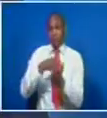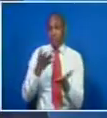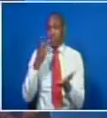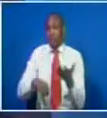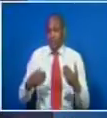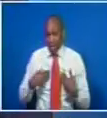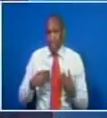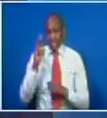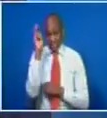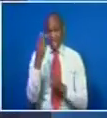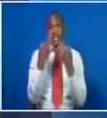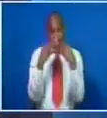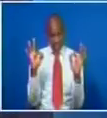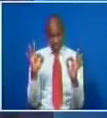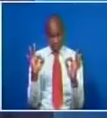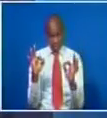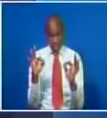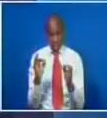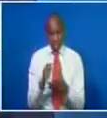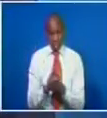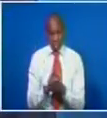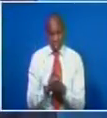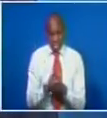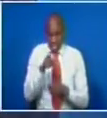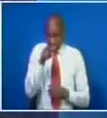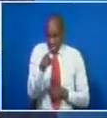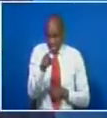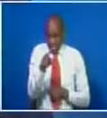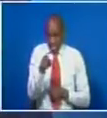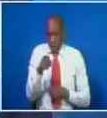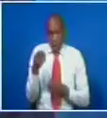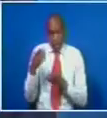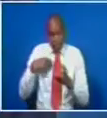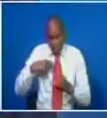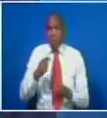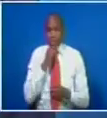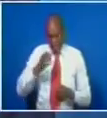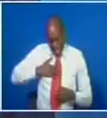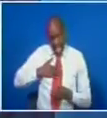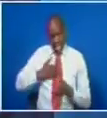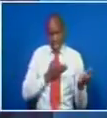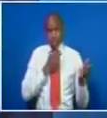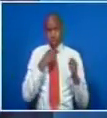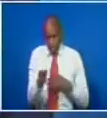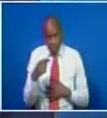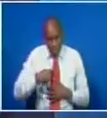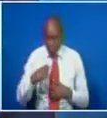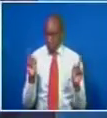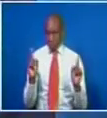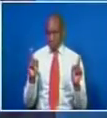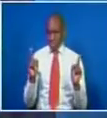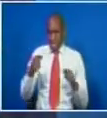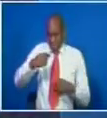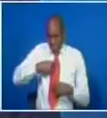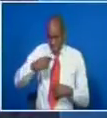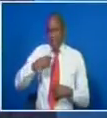we call the second liberation. Not by invitation from my father, but basically